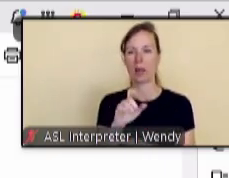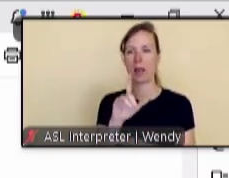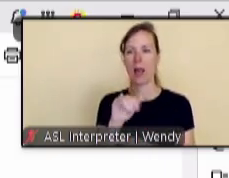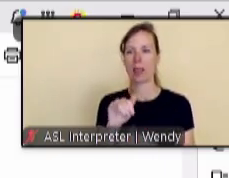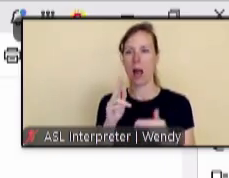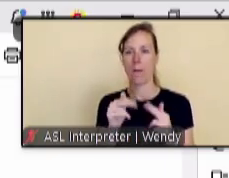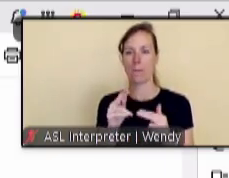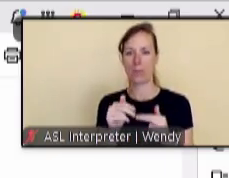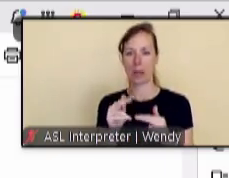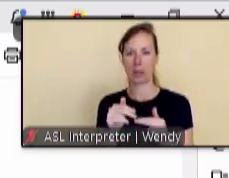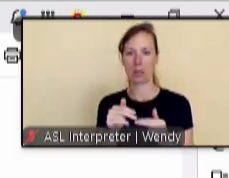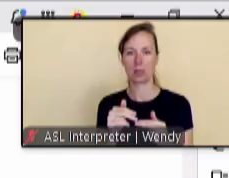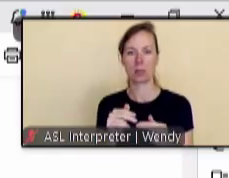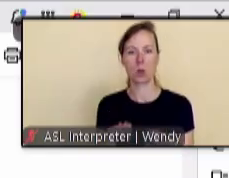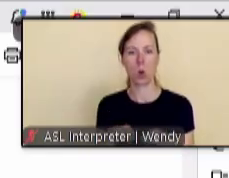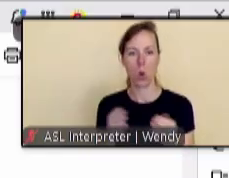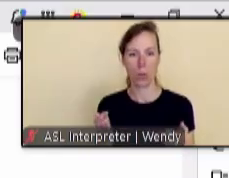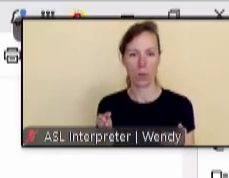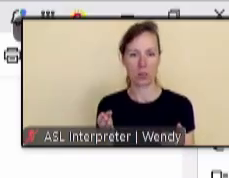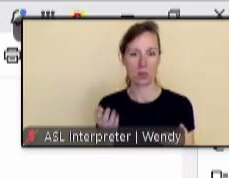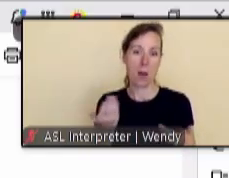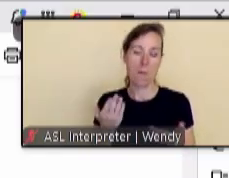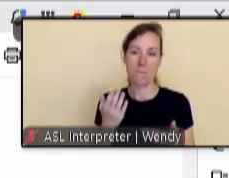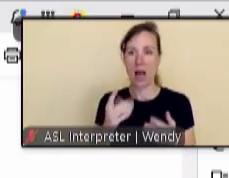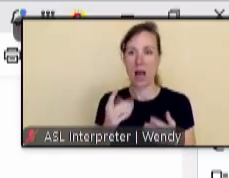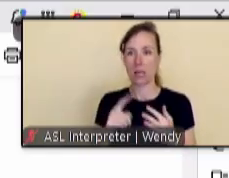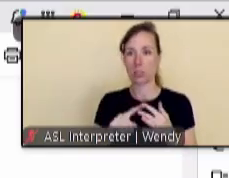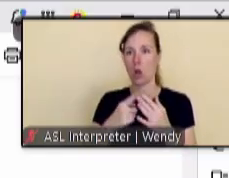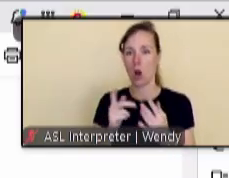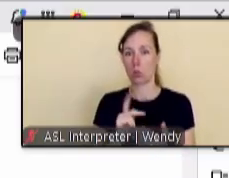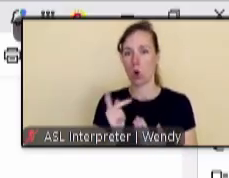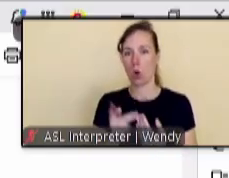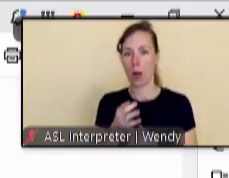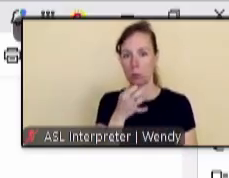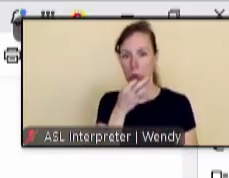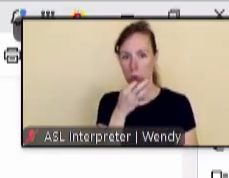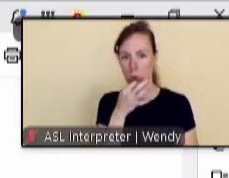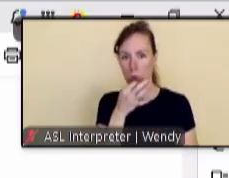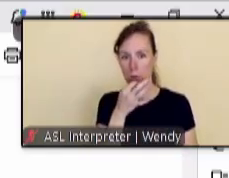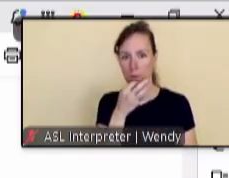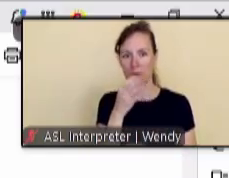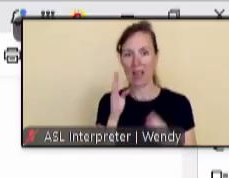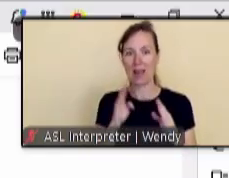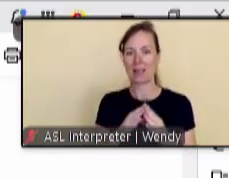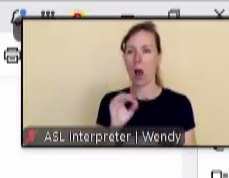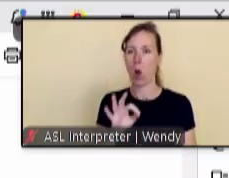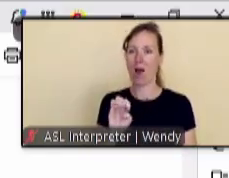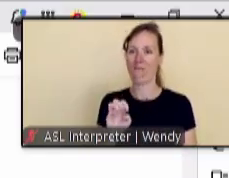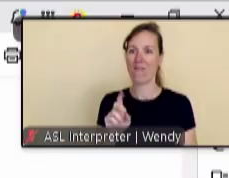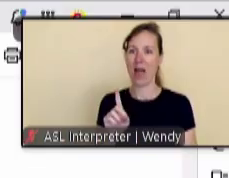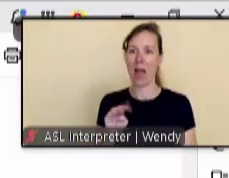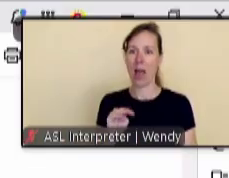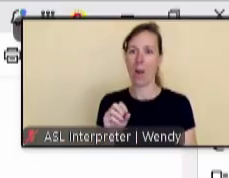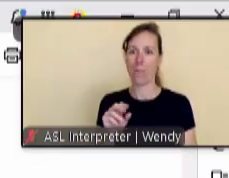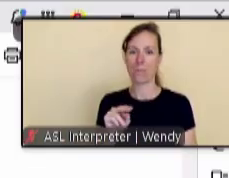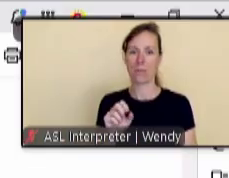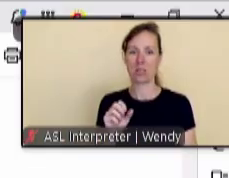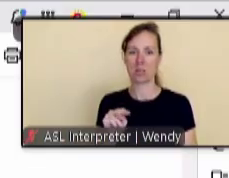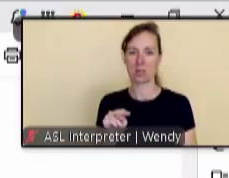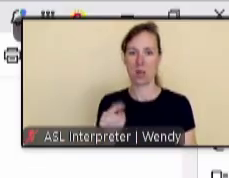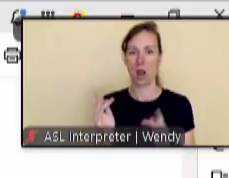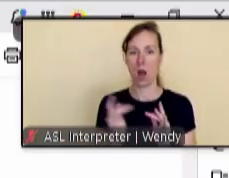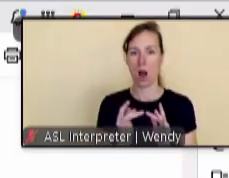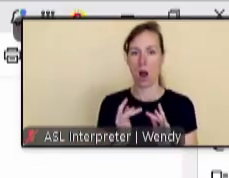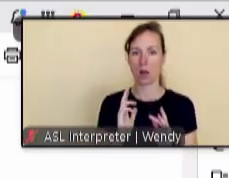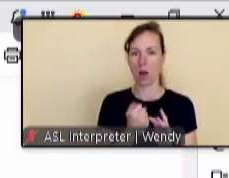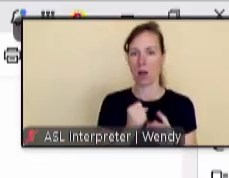Edmonston contacted us about piloting with them. Apparently they got a grant and they'd like to share that with us. And so that's good